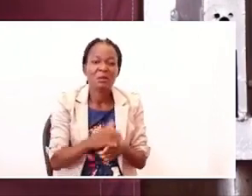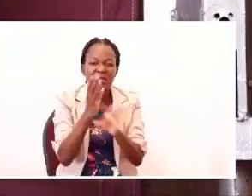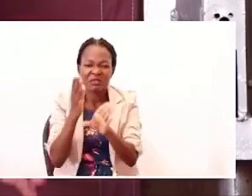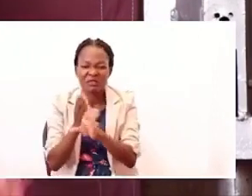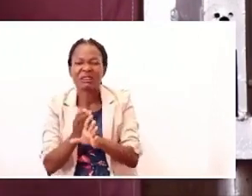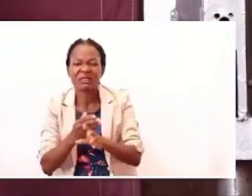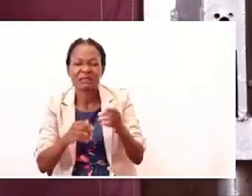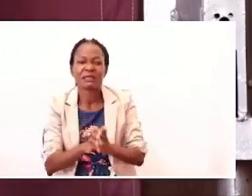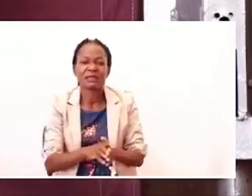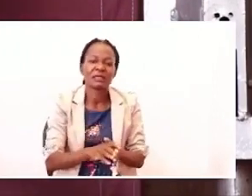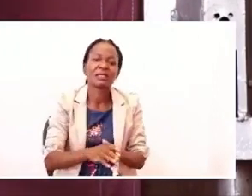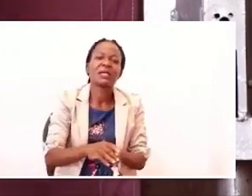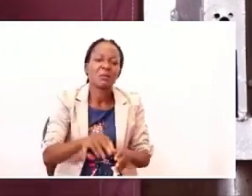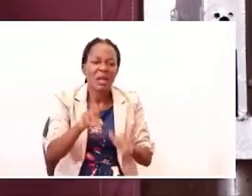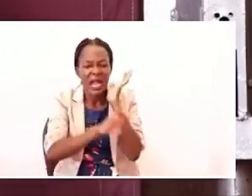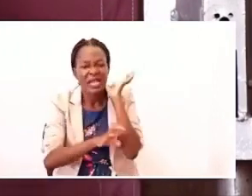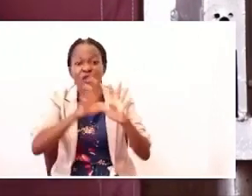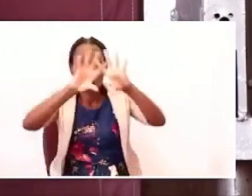the system itself,